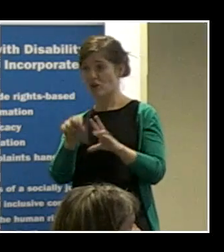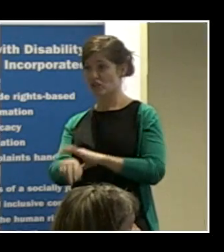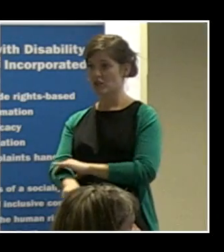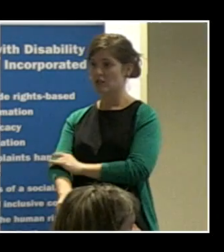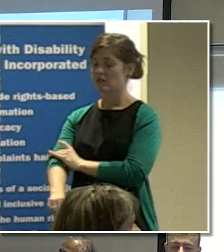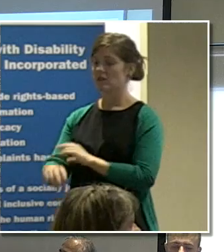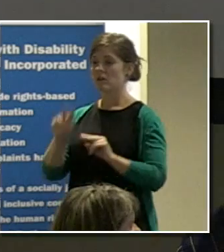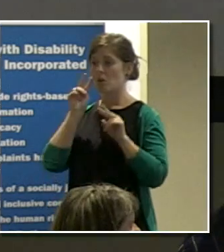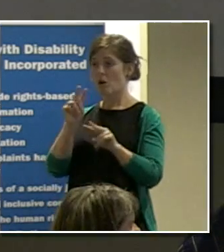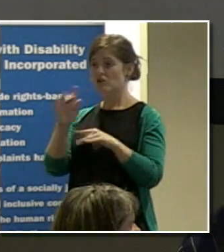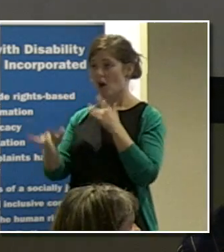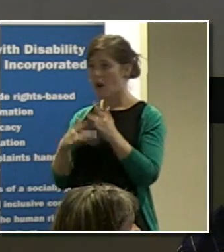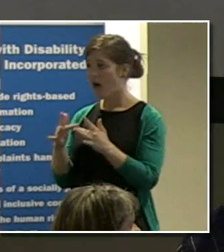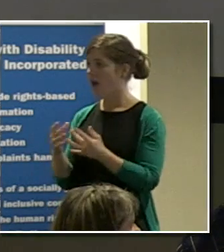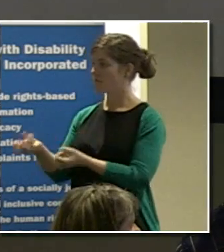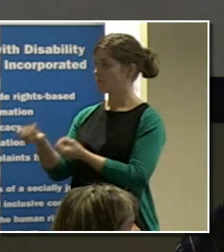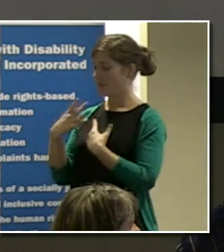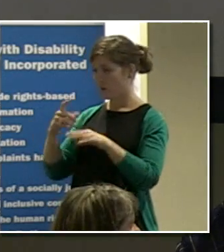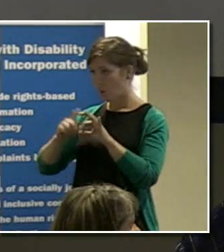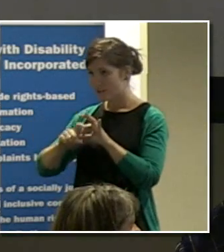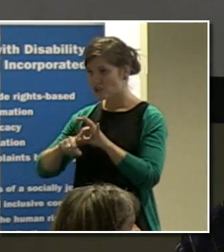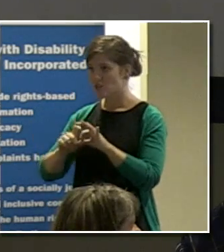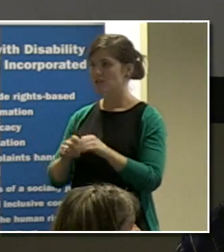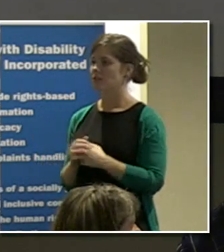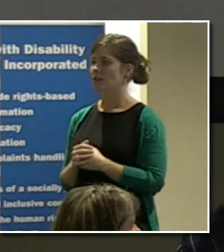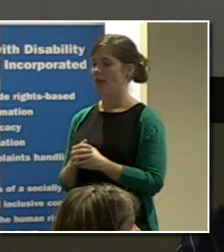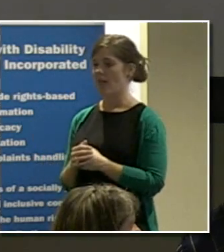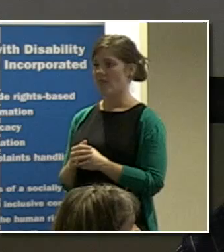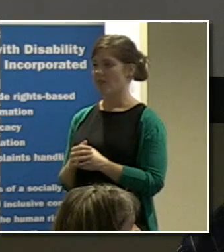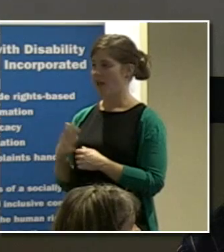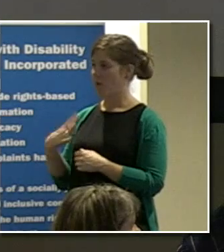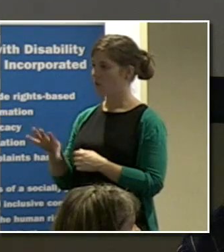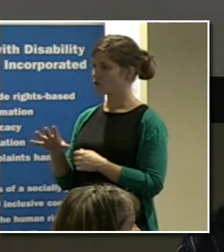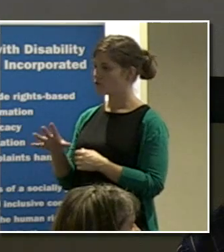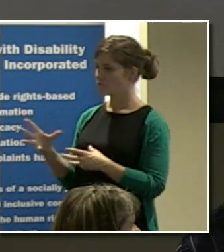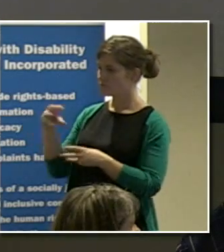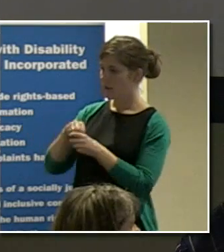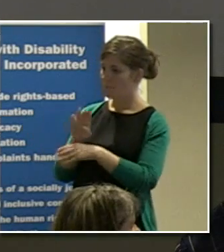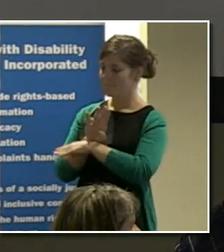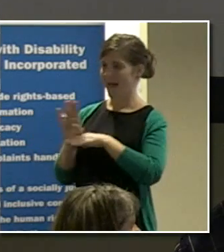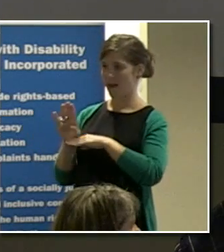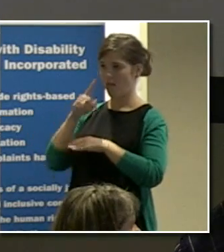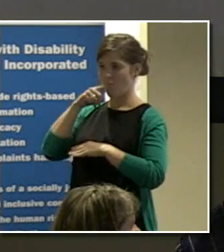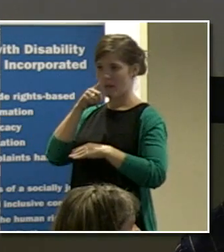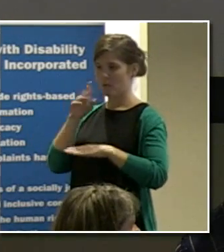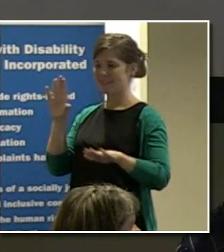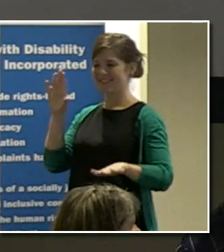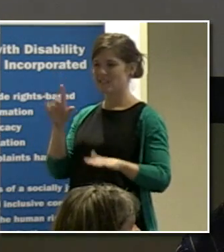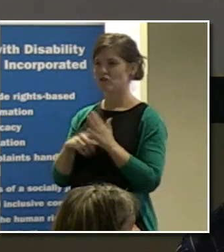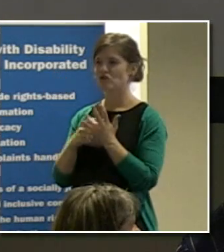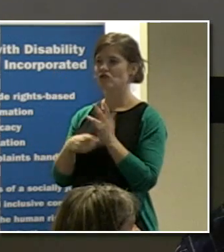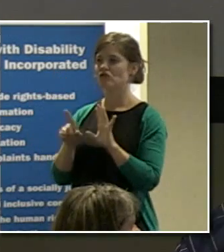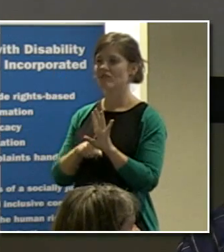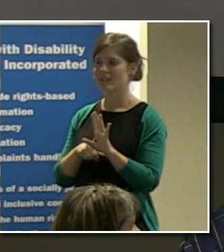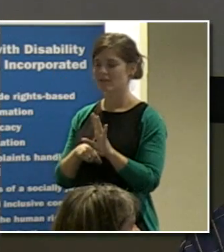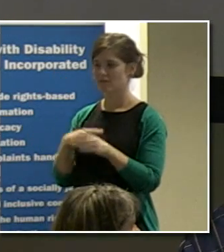event online in questions they wanted to ask via a panel of people involved in the citizens' jury process.